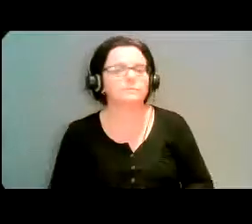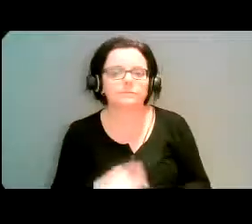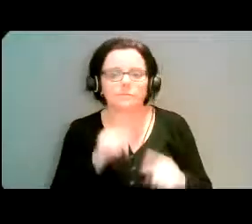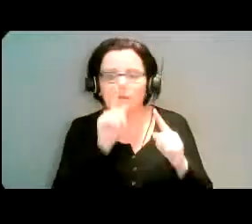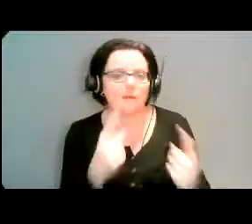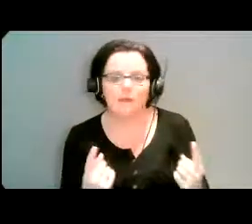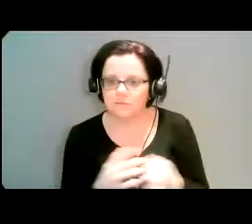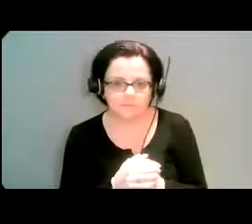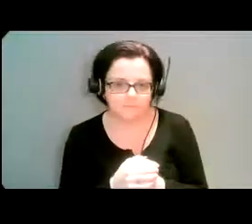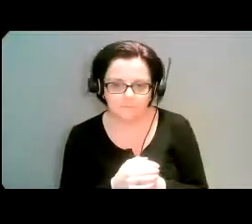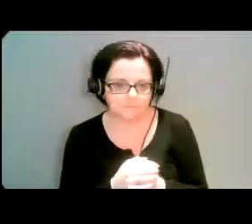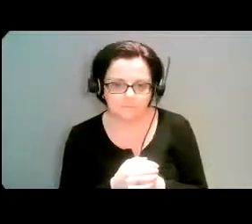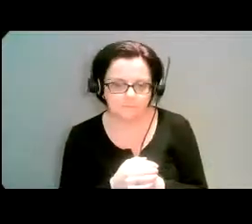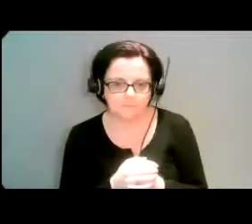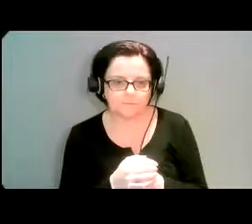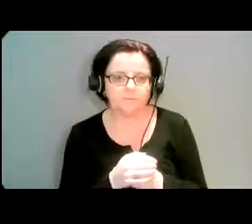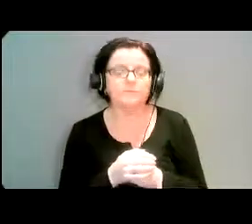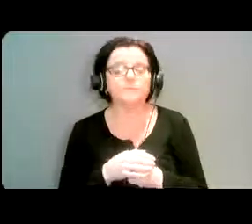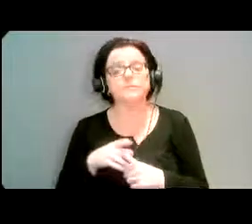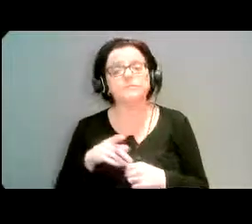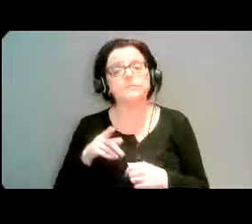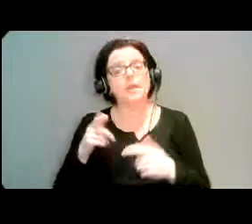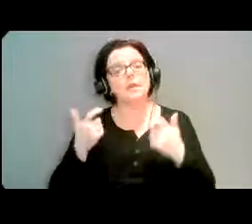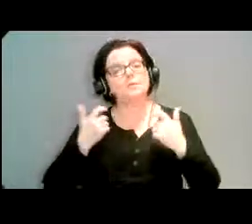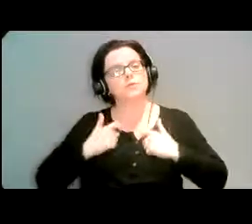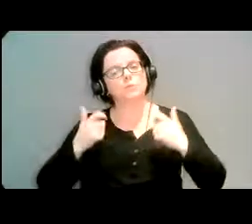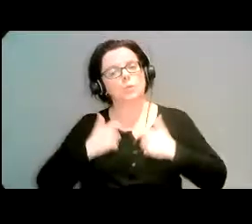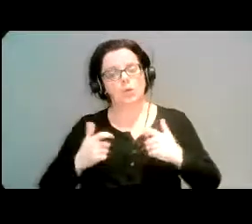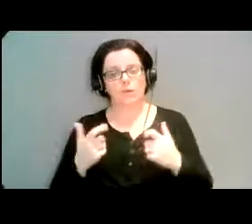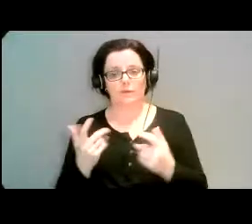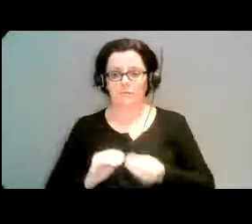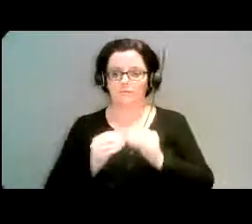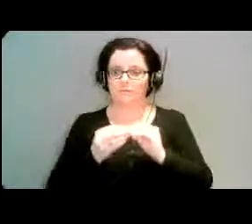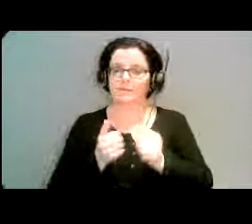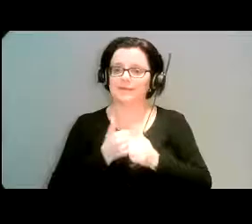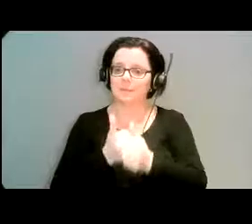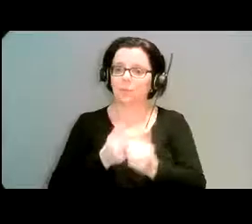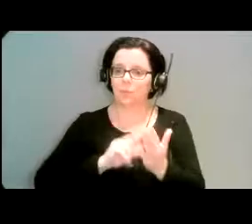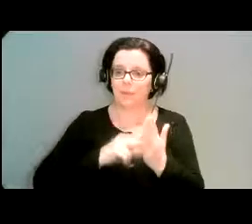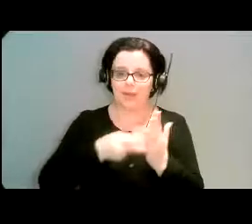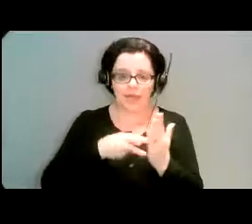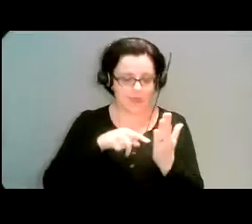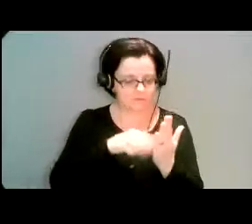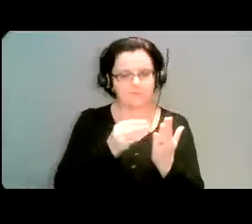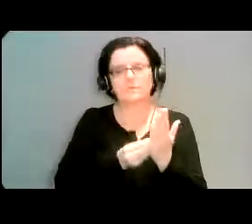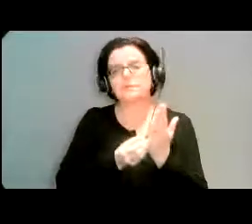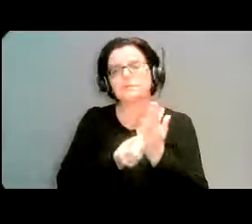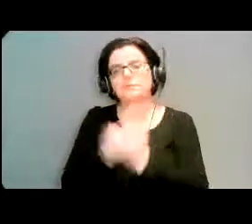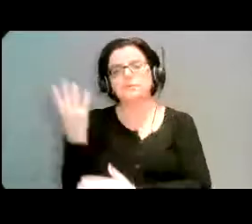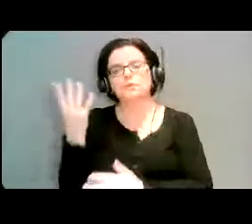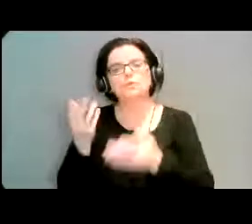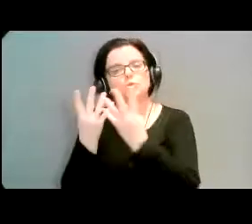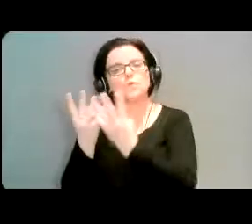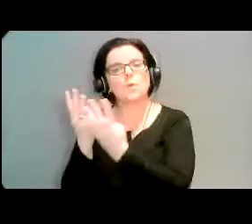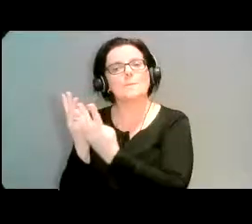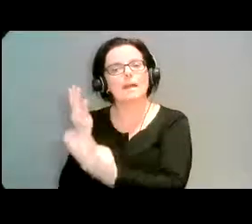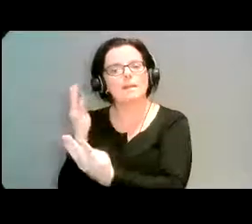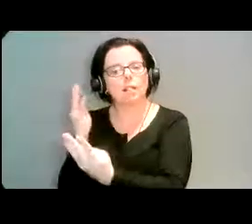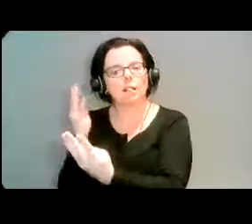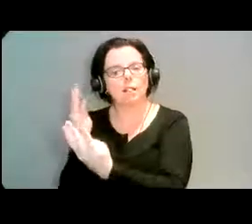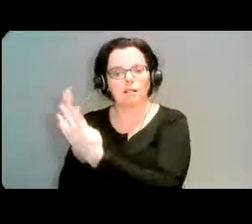again, the problem is that social workers put support plans, they then send them to the panel, and